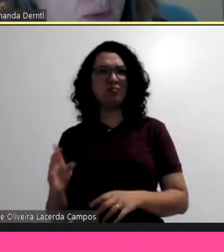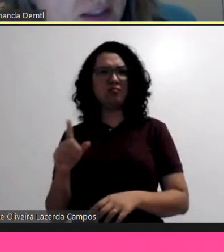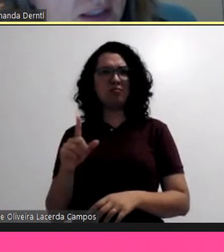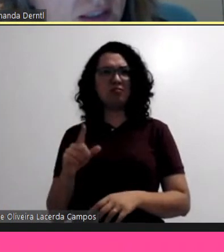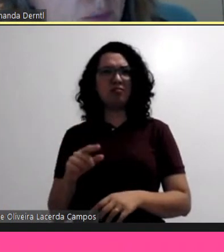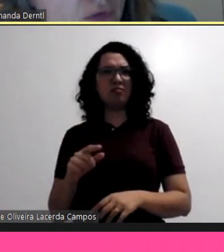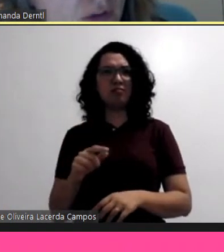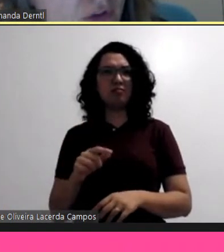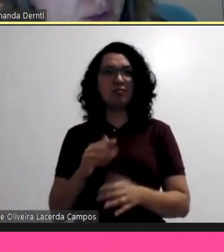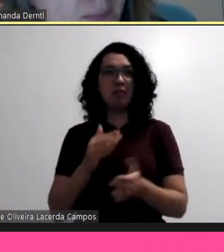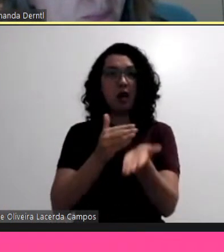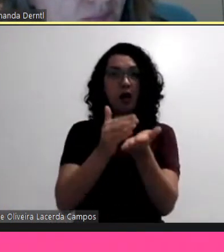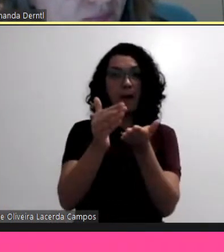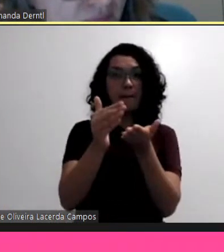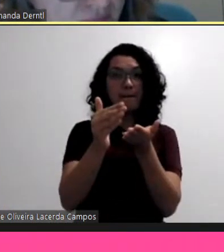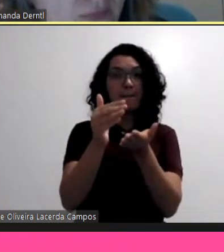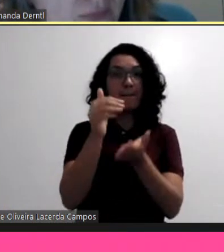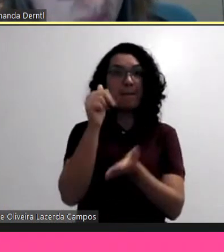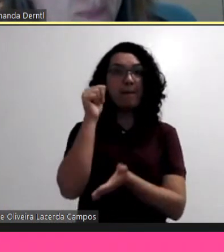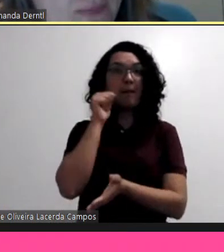com a Marianne, por favor?